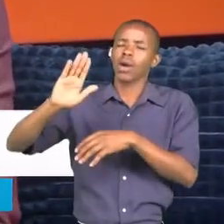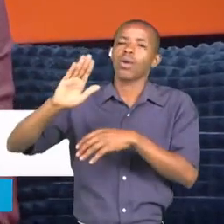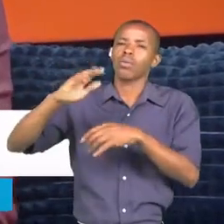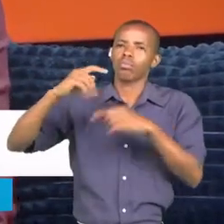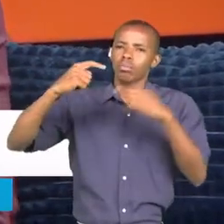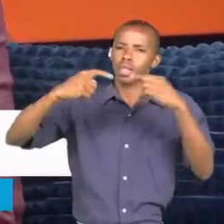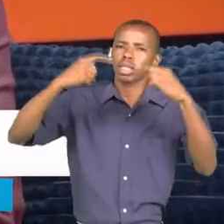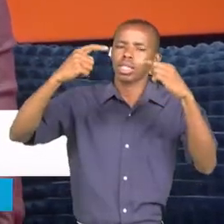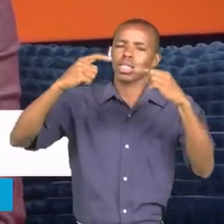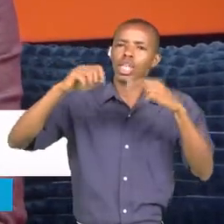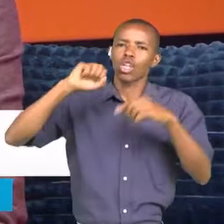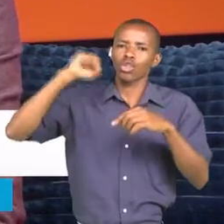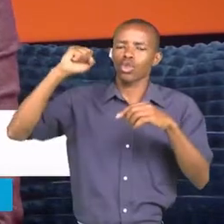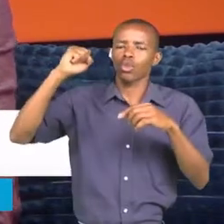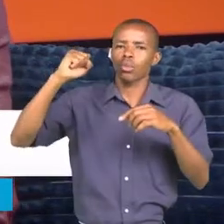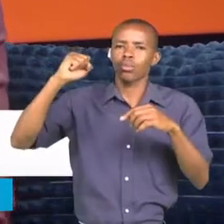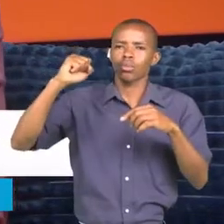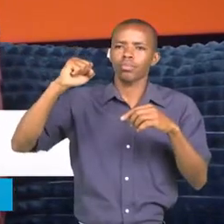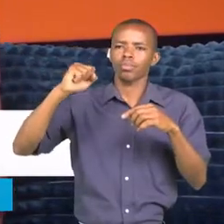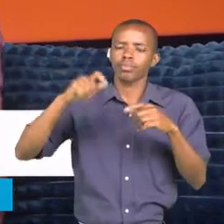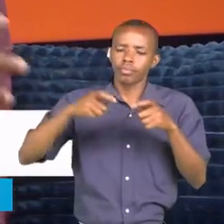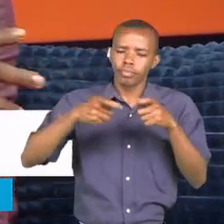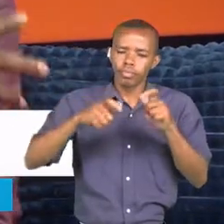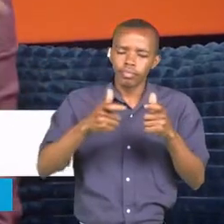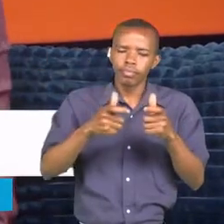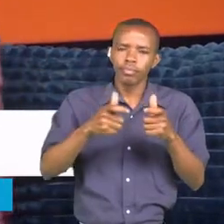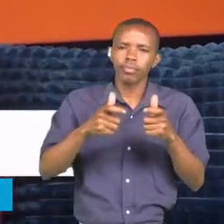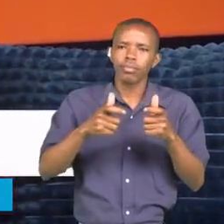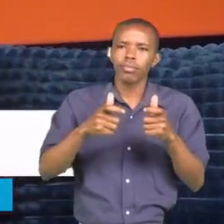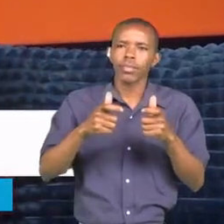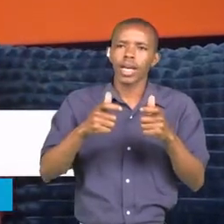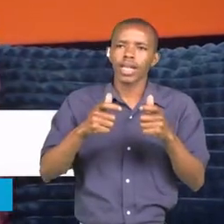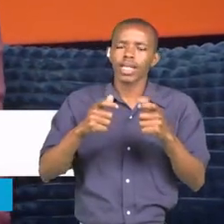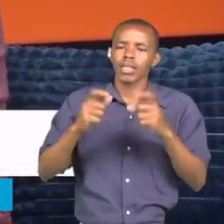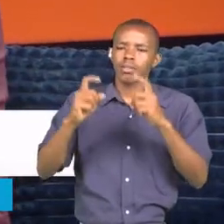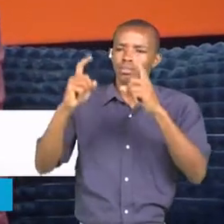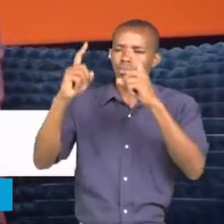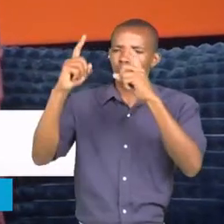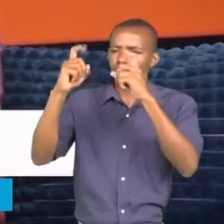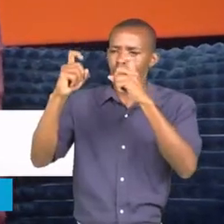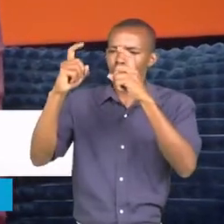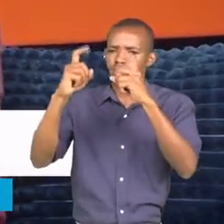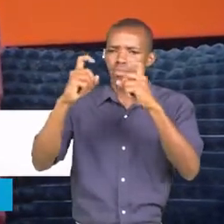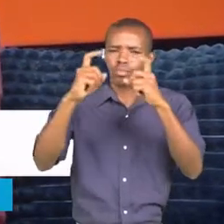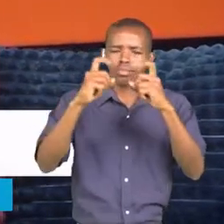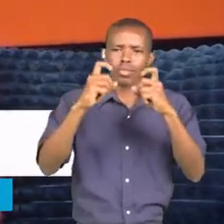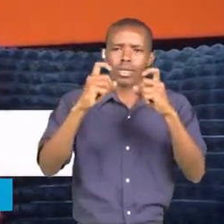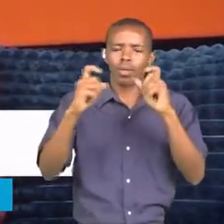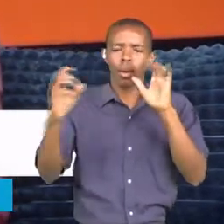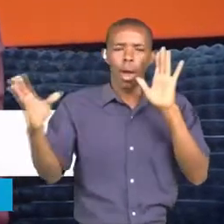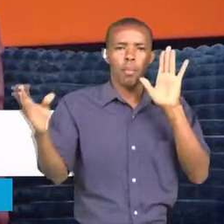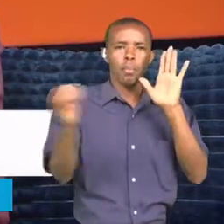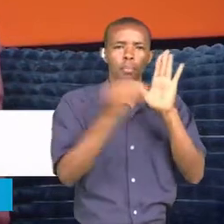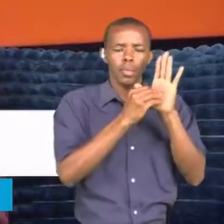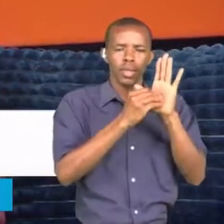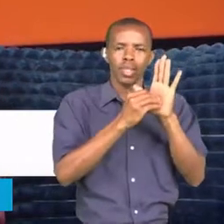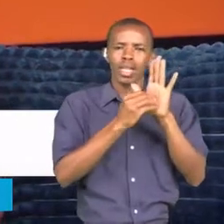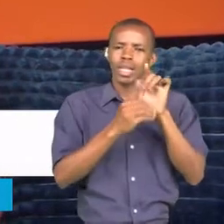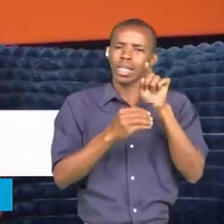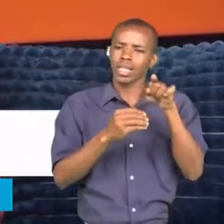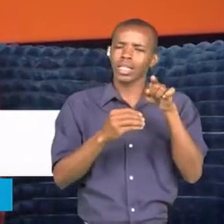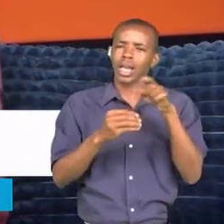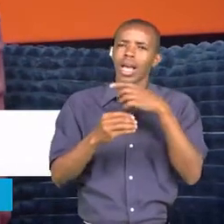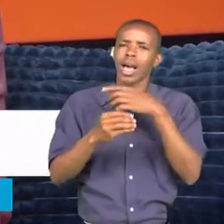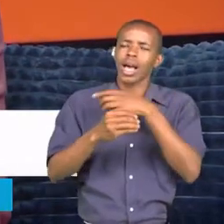media went ahead and kind of just photoshopped their images to a mugshot. Now, these are